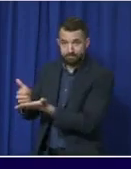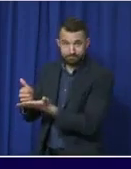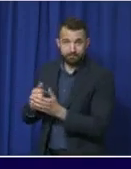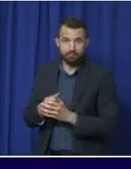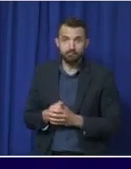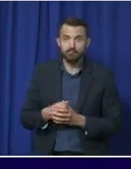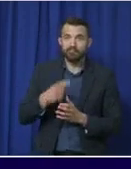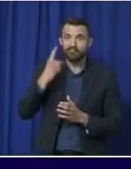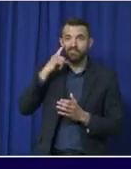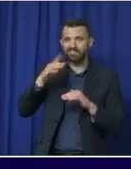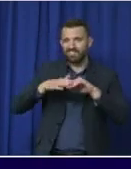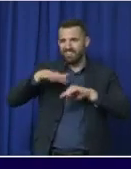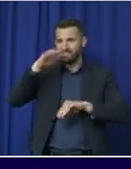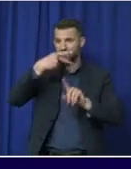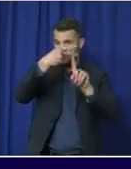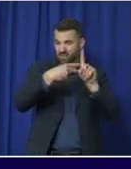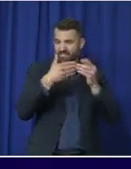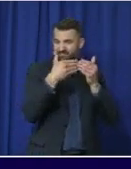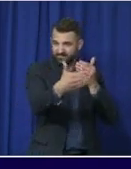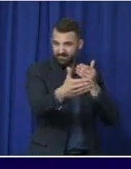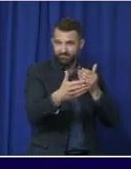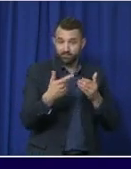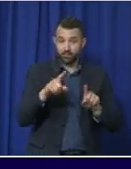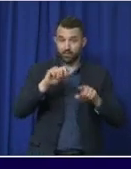months and will start their training on June 1.